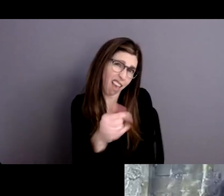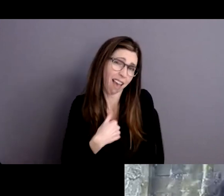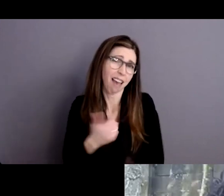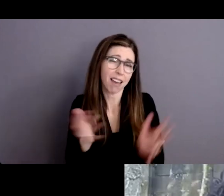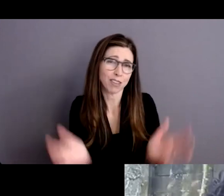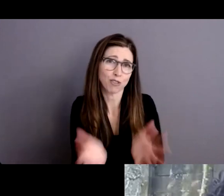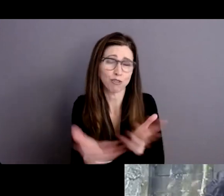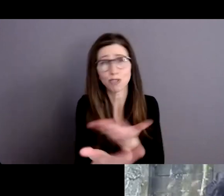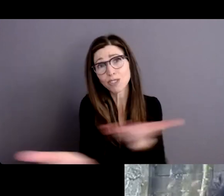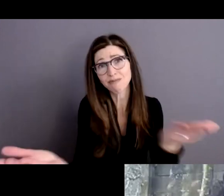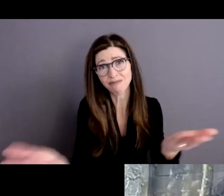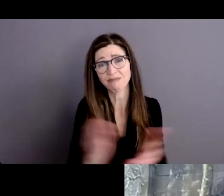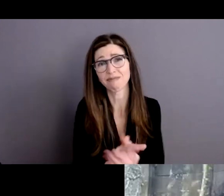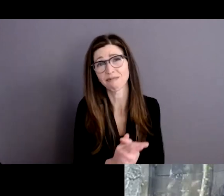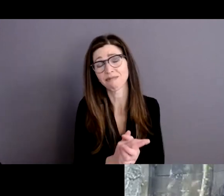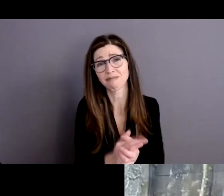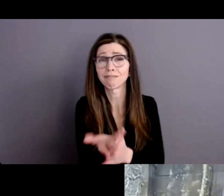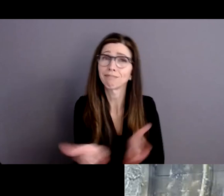just want to thank you all again for being here.